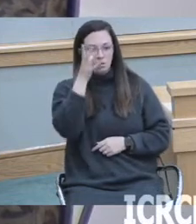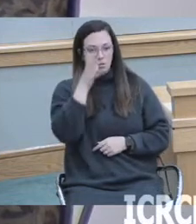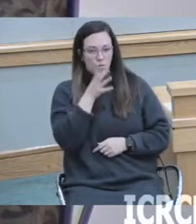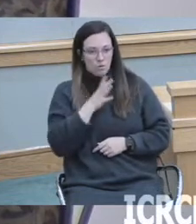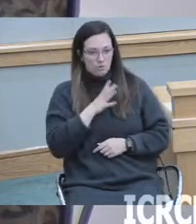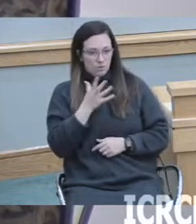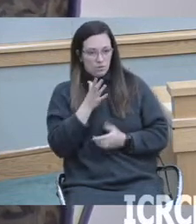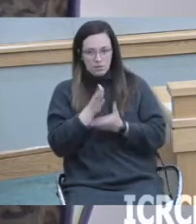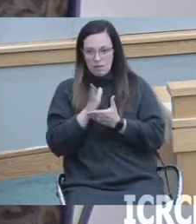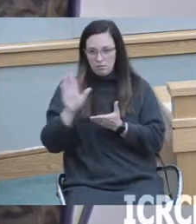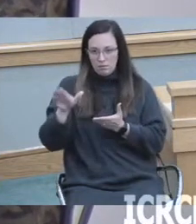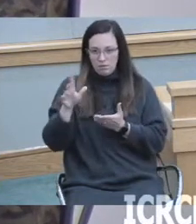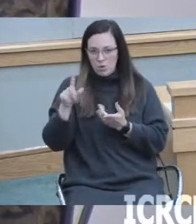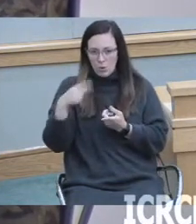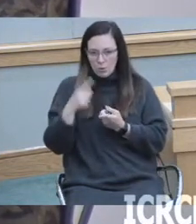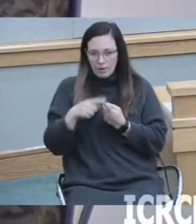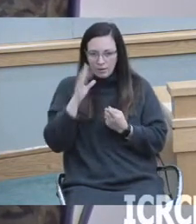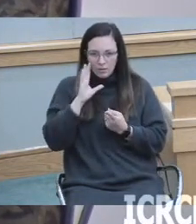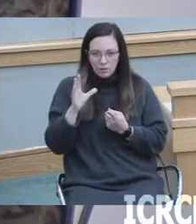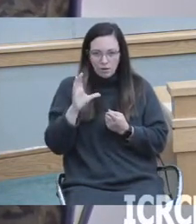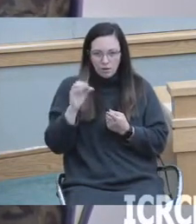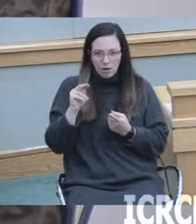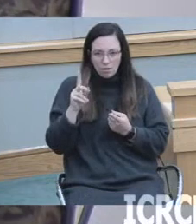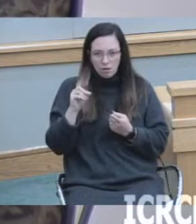condominiums were going to be available for viewing.